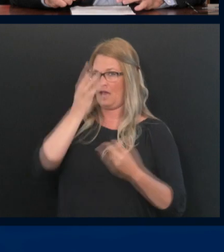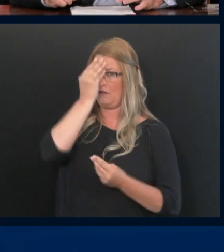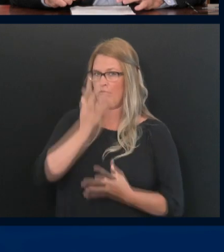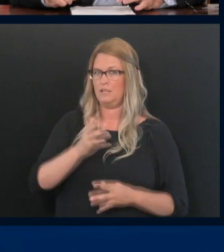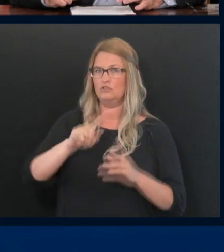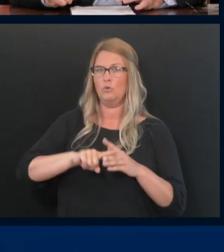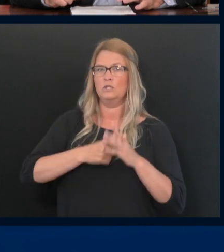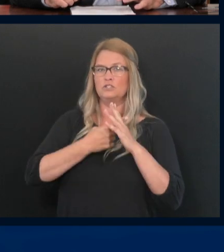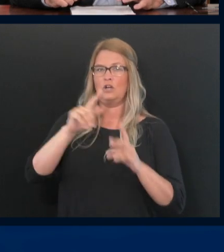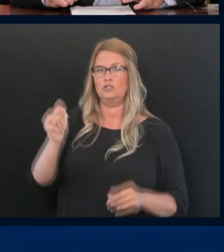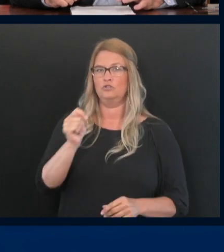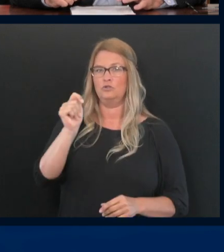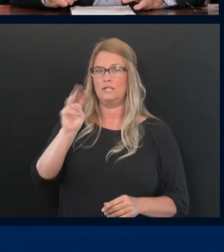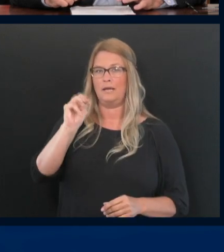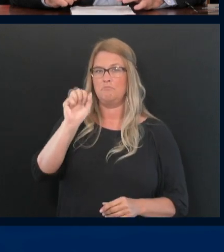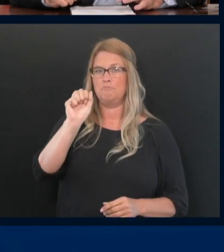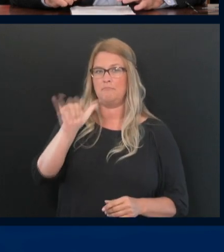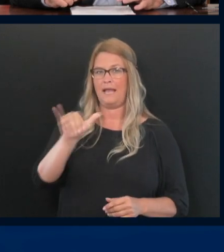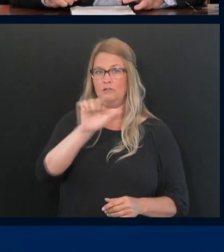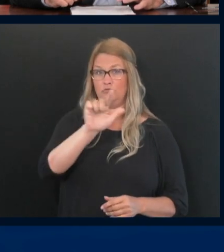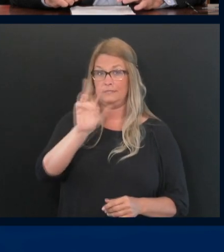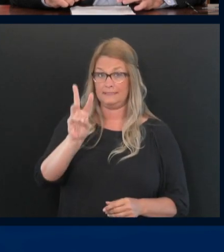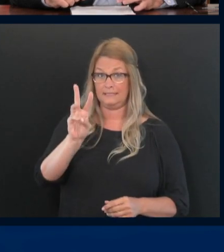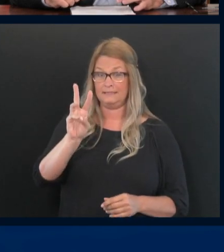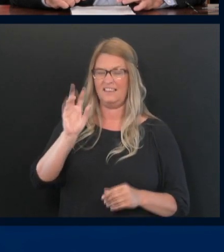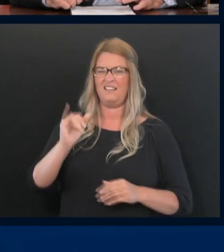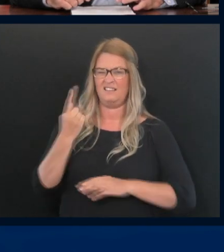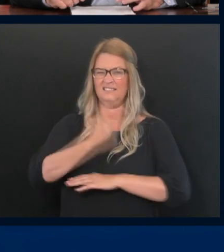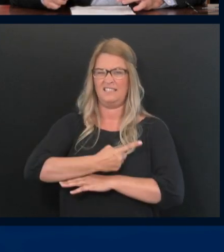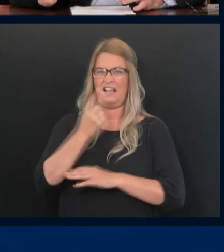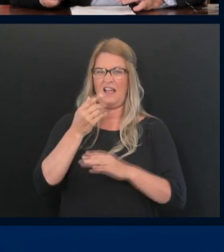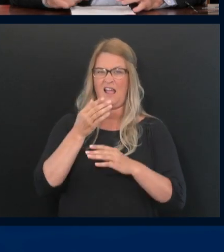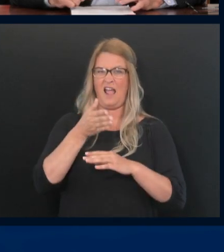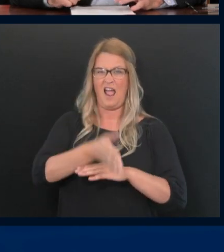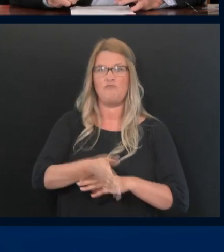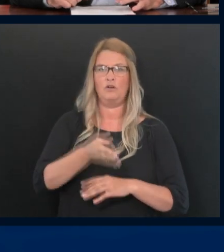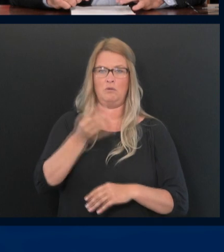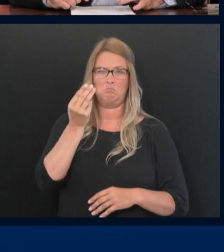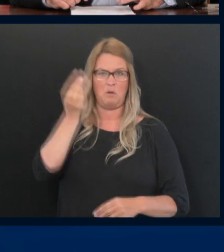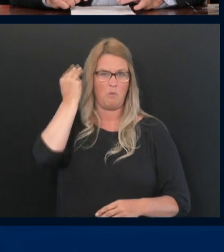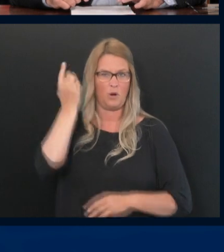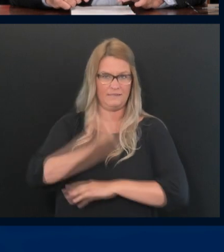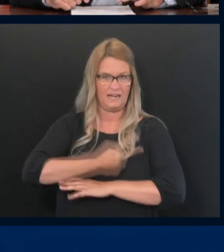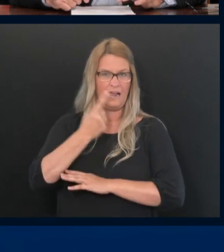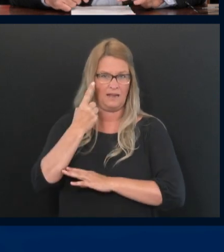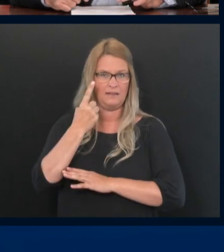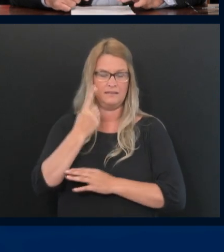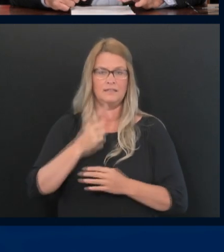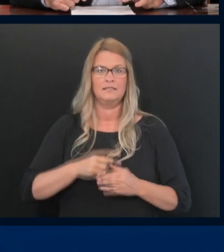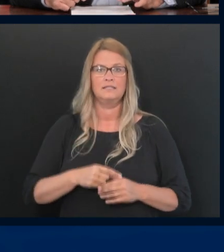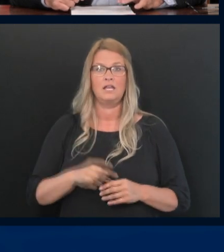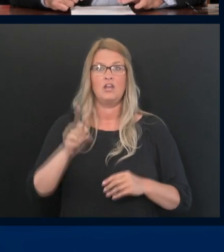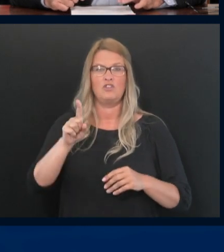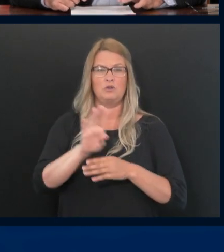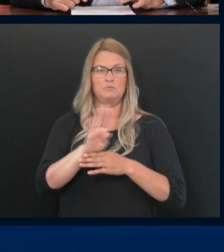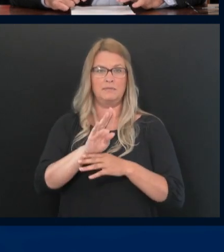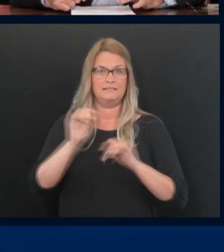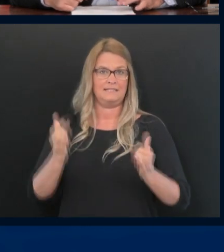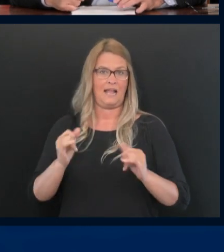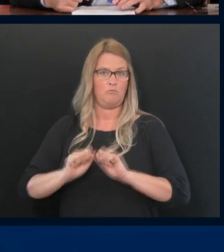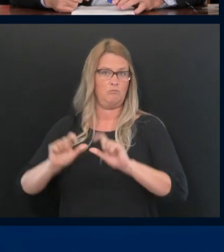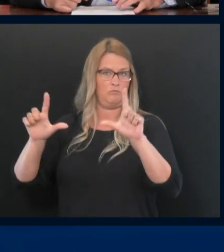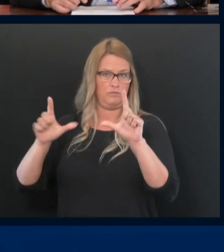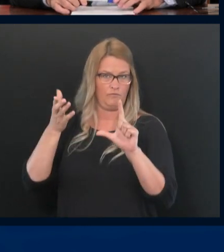May the 26th, the day after Memorial Day. And these businesses are on the screen,